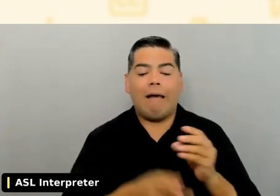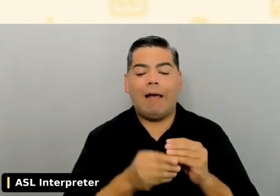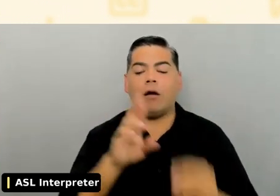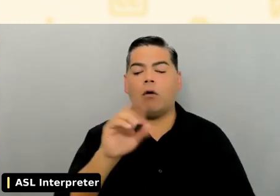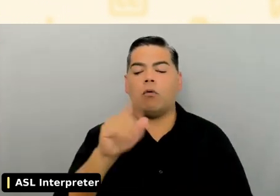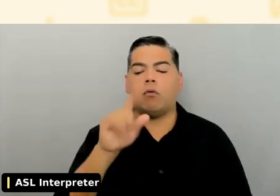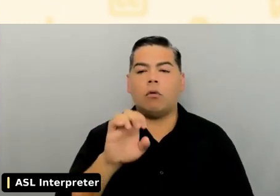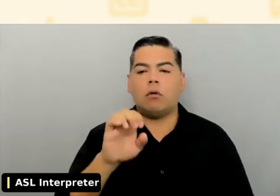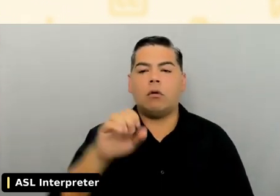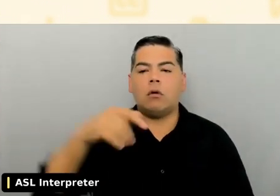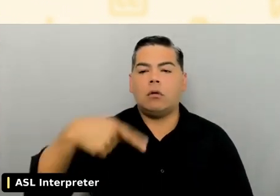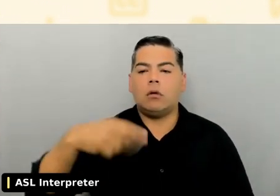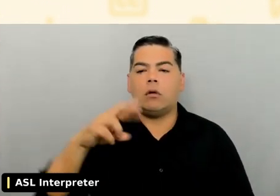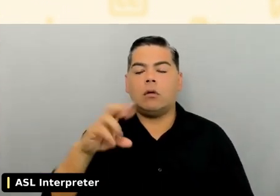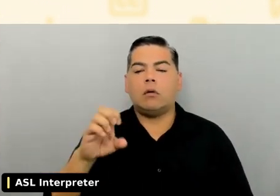would